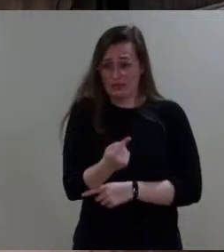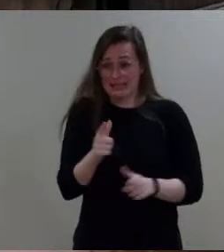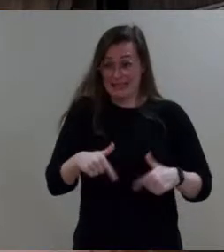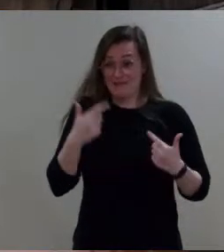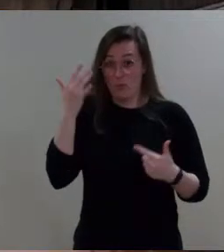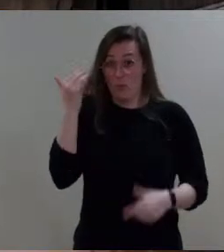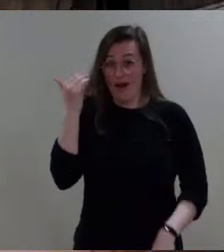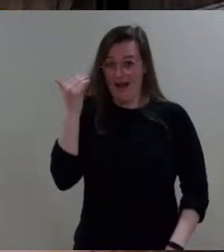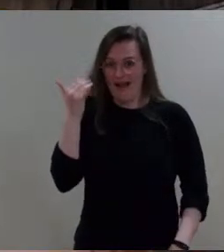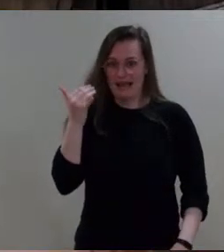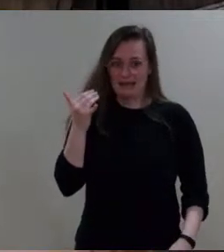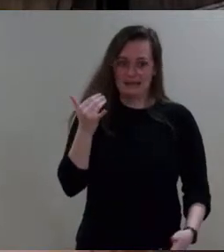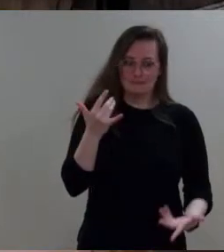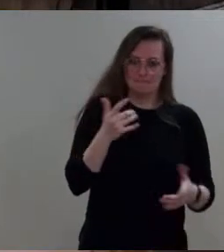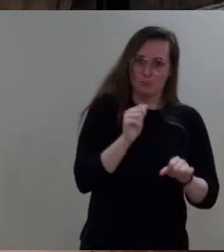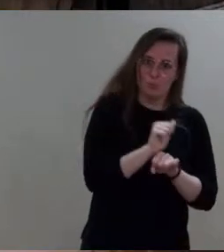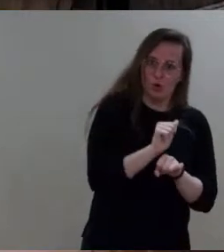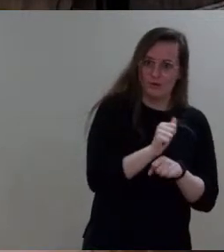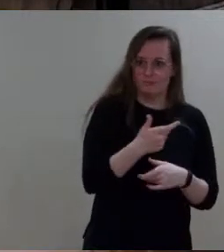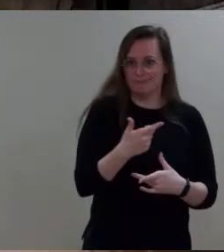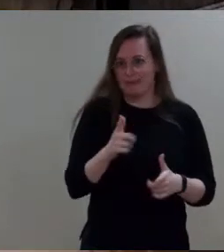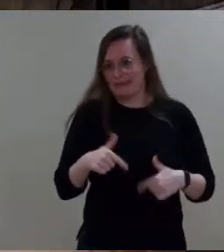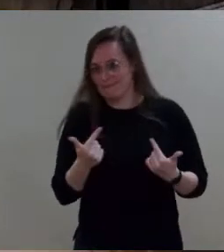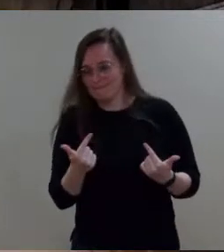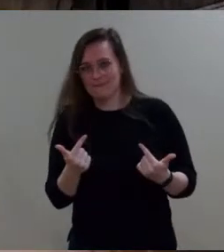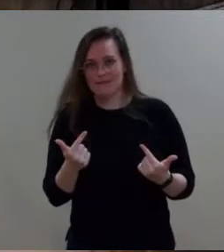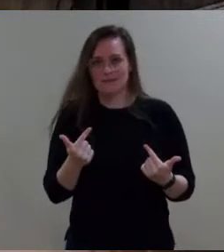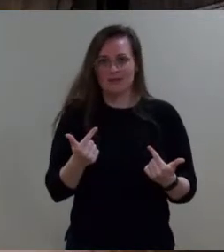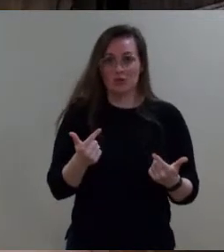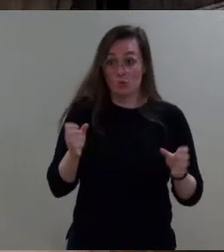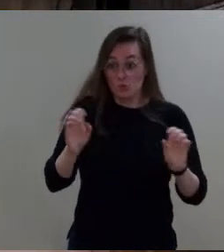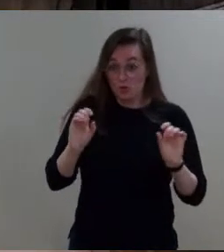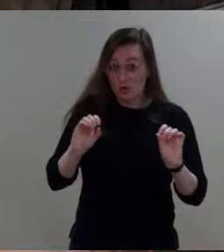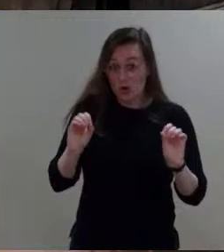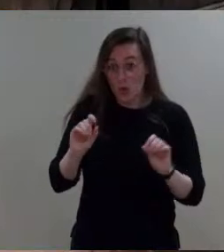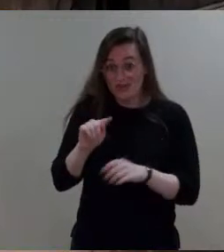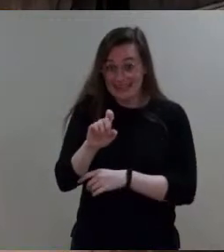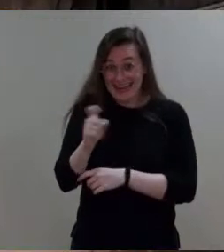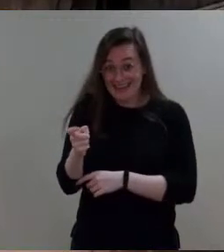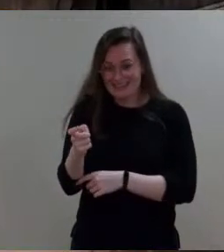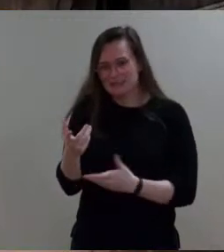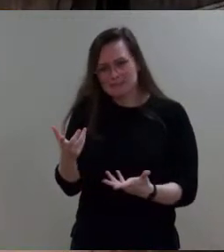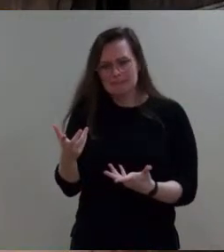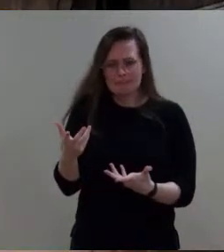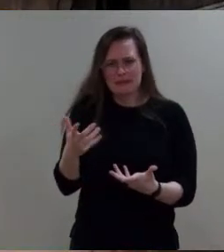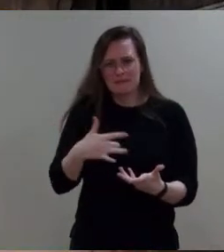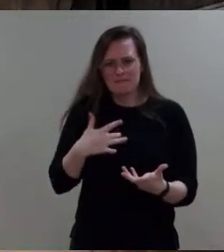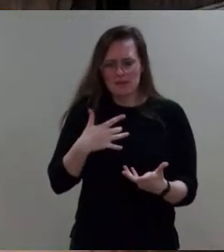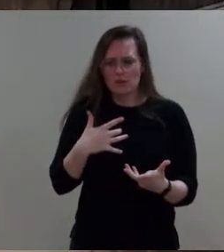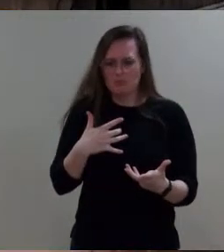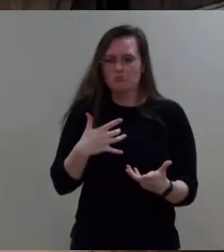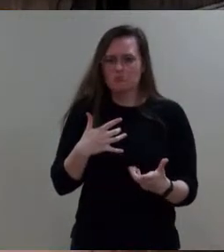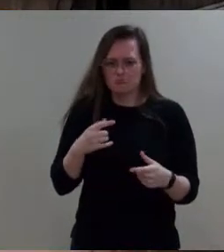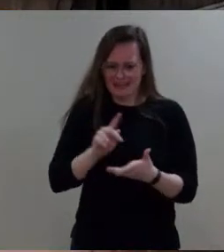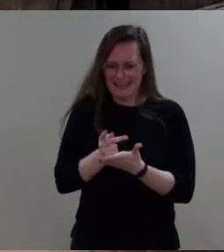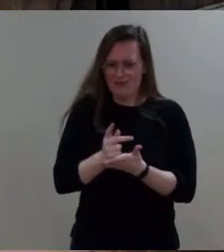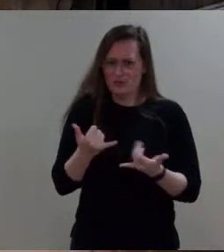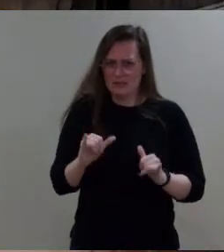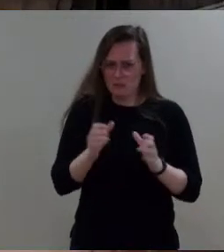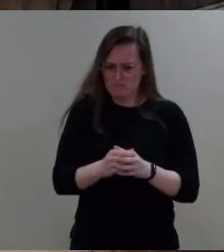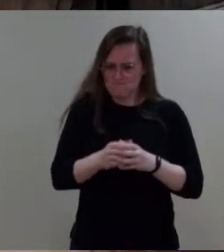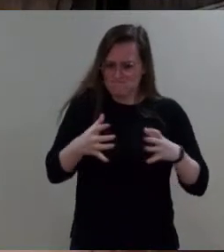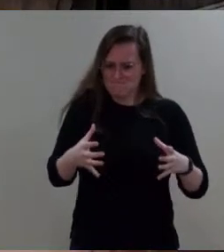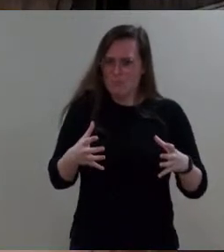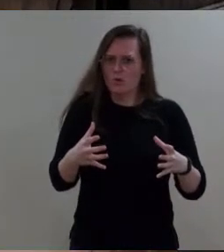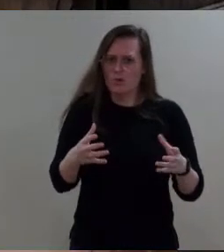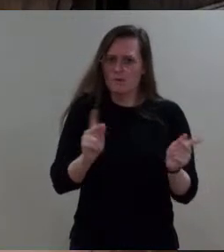tax. I hardly think that's the reason why we've seen the increase in the growth that we have. I do have one concern, and that